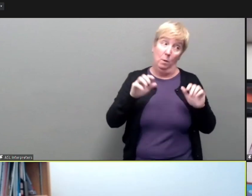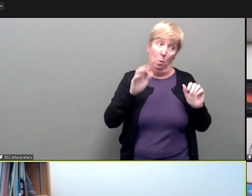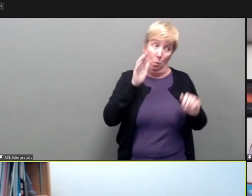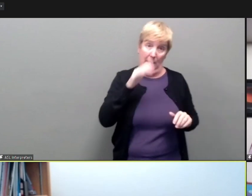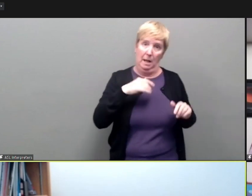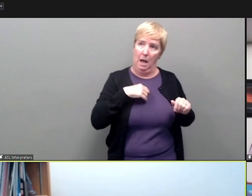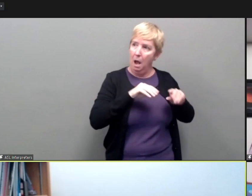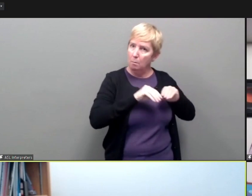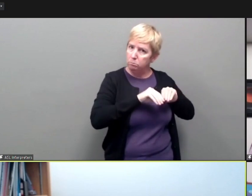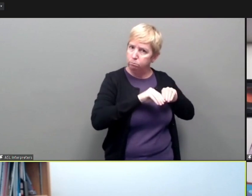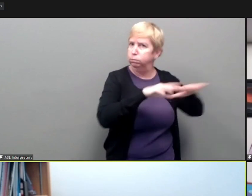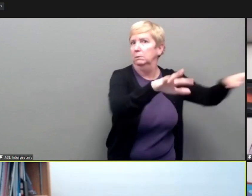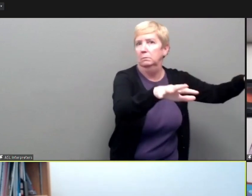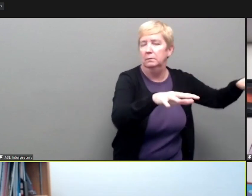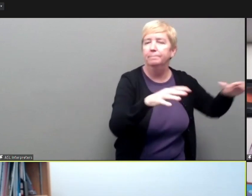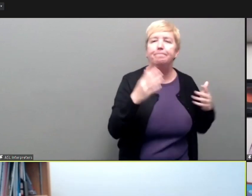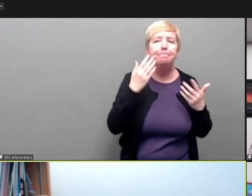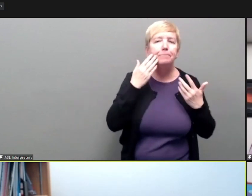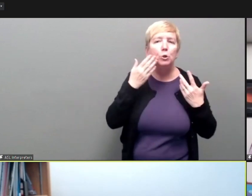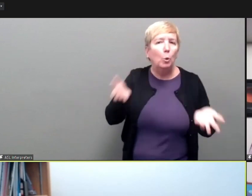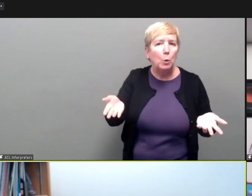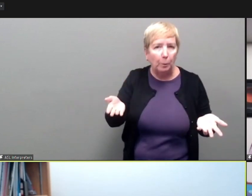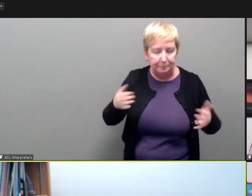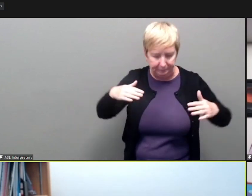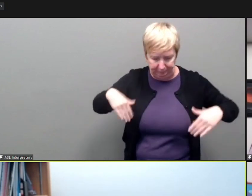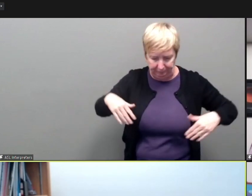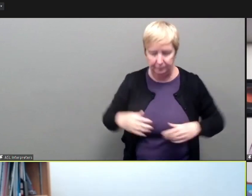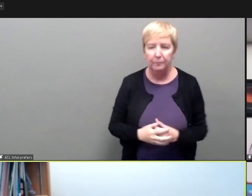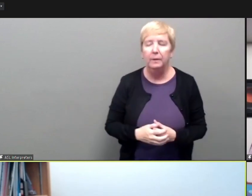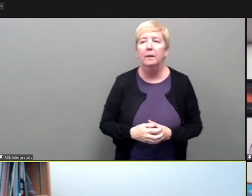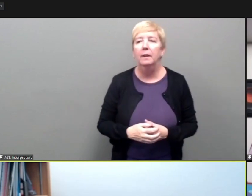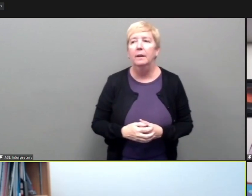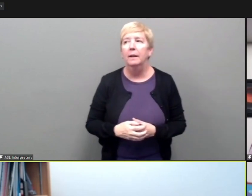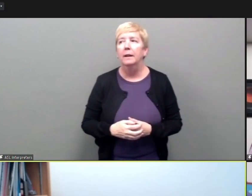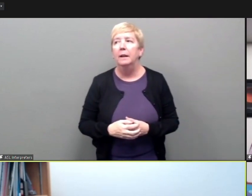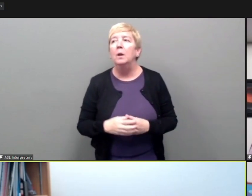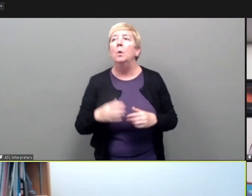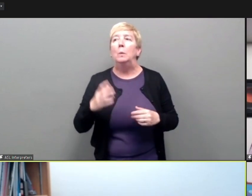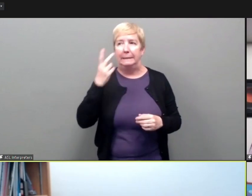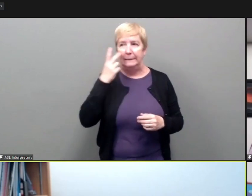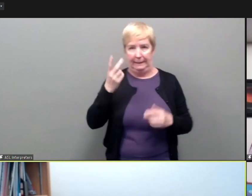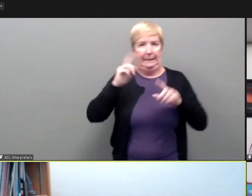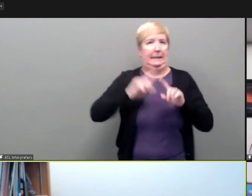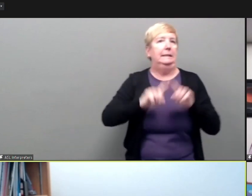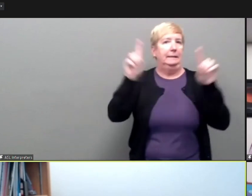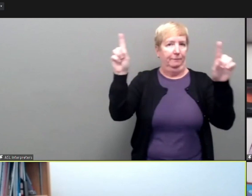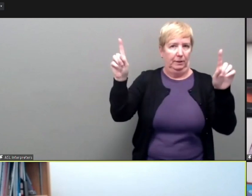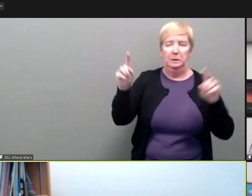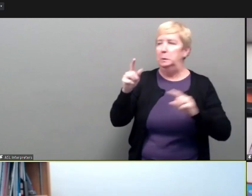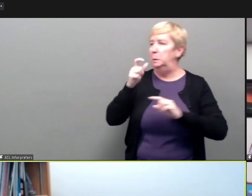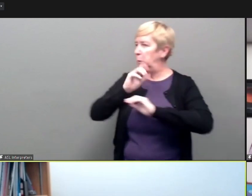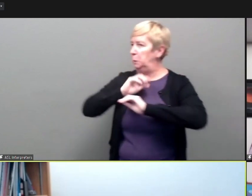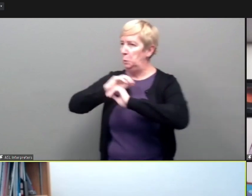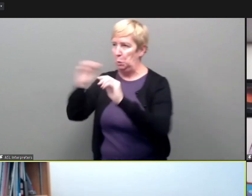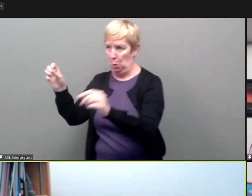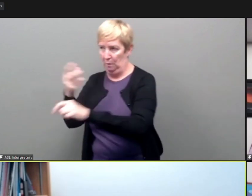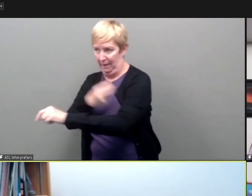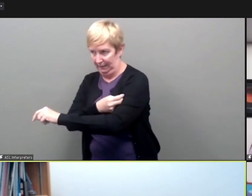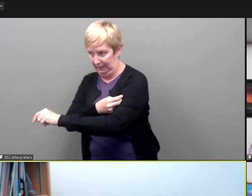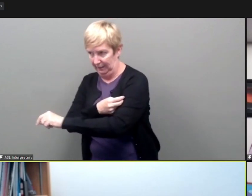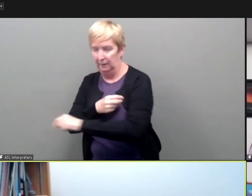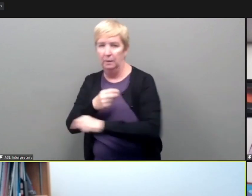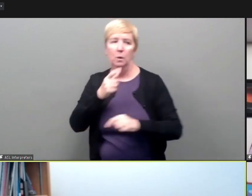still a lot of questions remaining. And what we see, there are some differences between vaccinated and unvaccinated with regards to